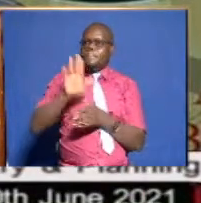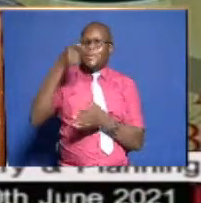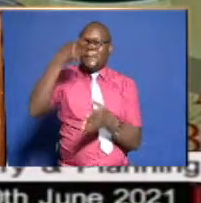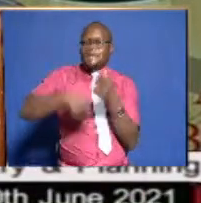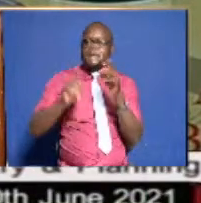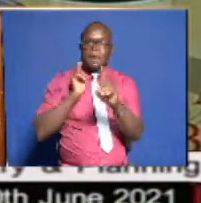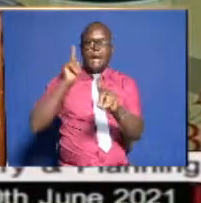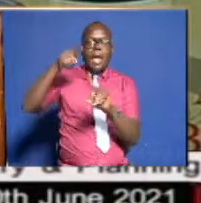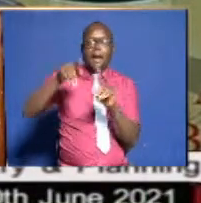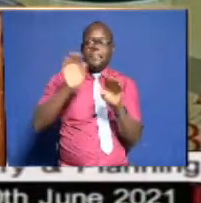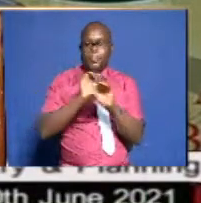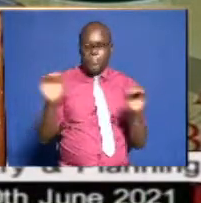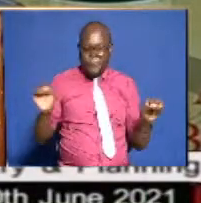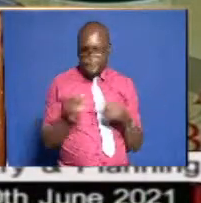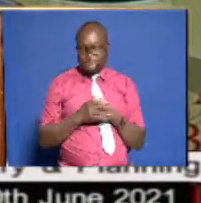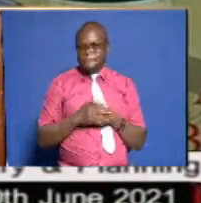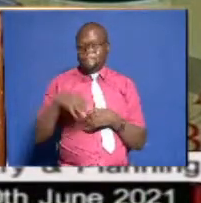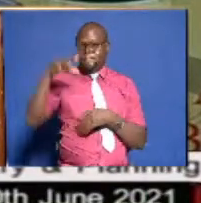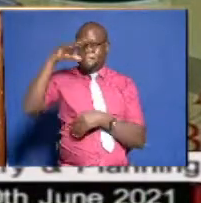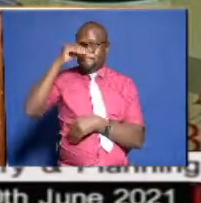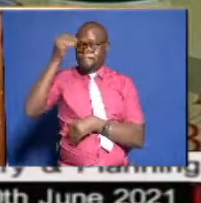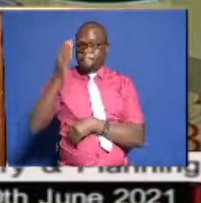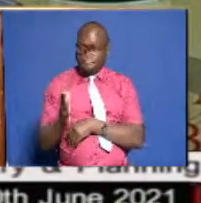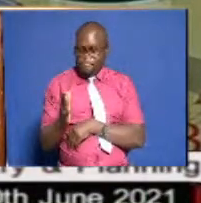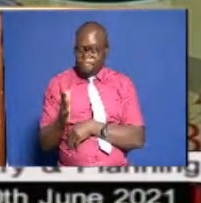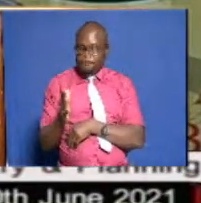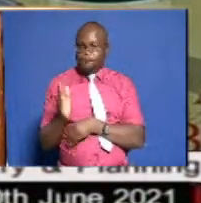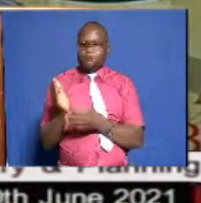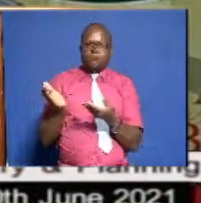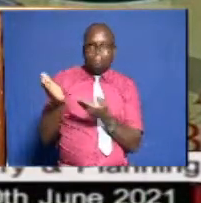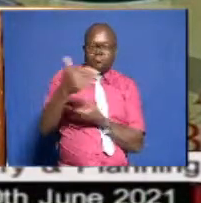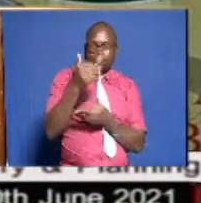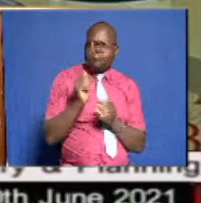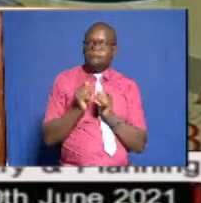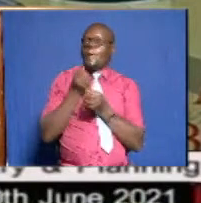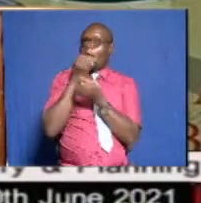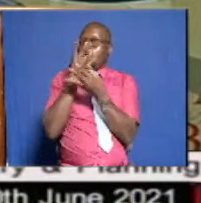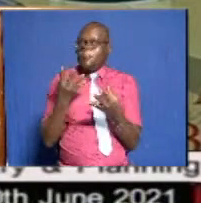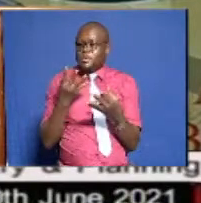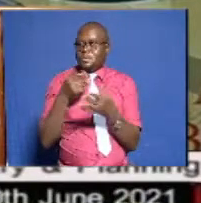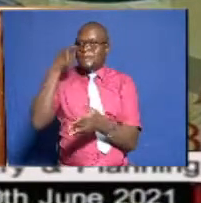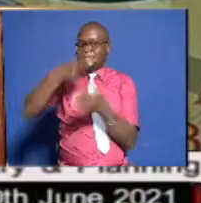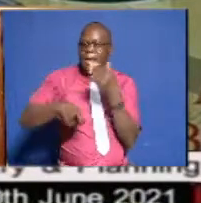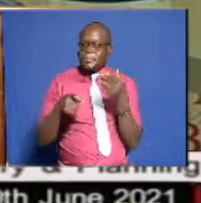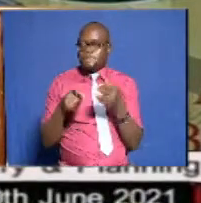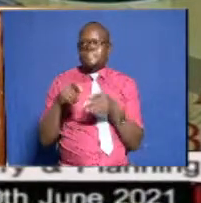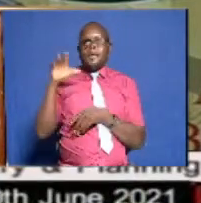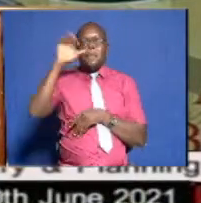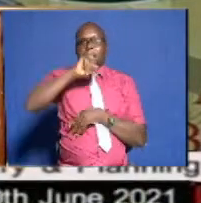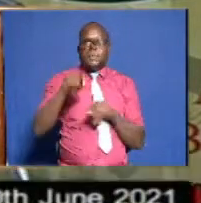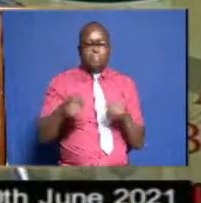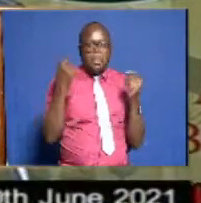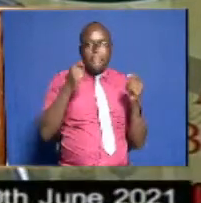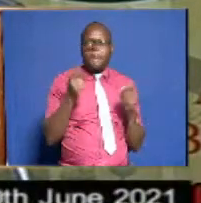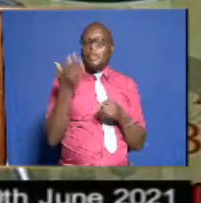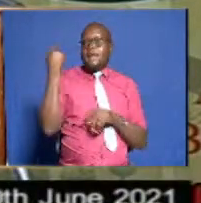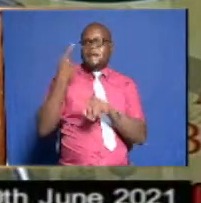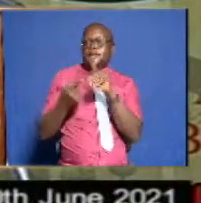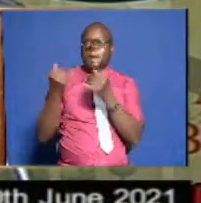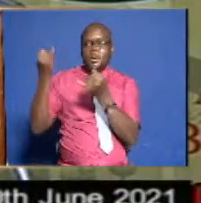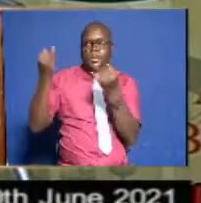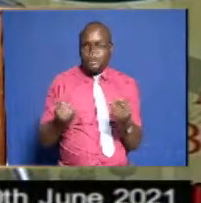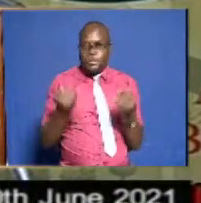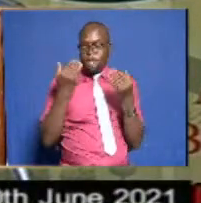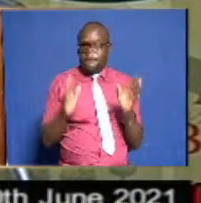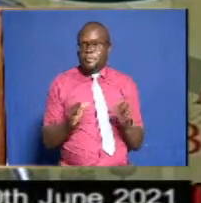purposes. Mr. Speaker, to gather information on tax malpractices, last year, we introduced